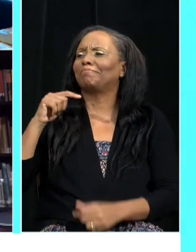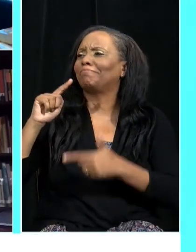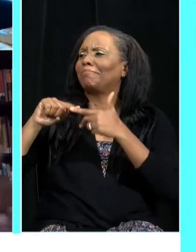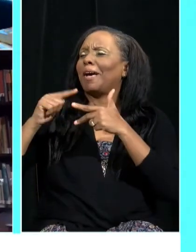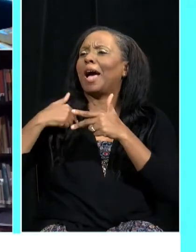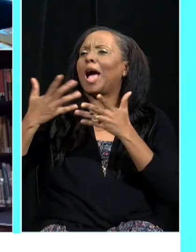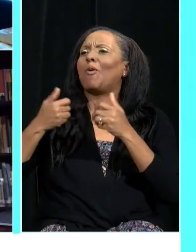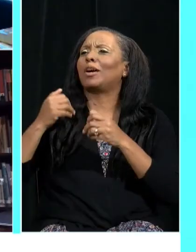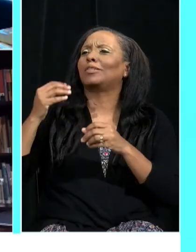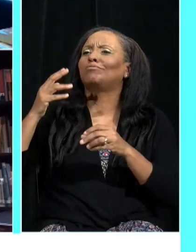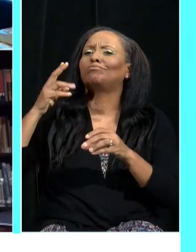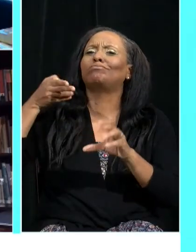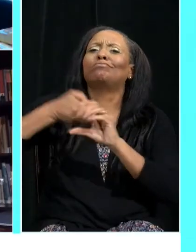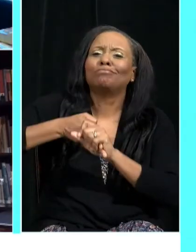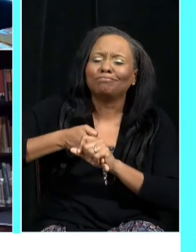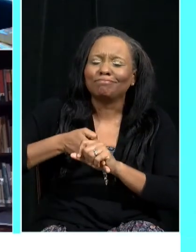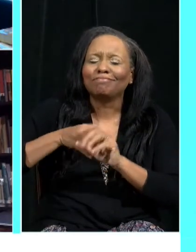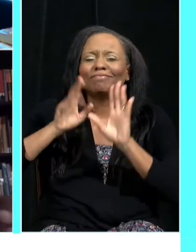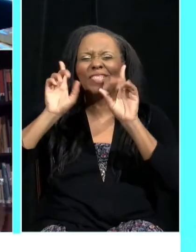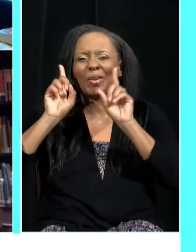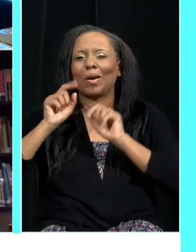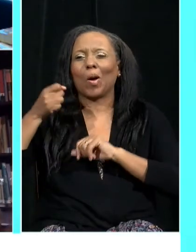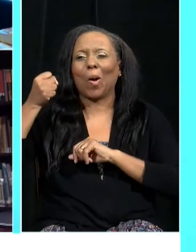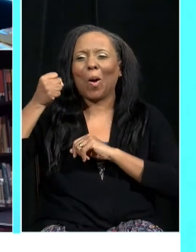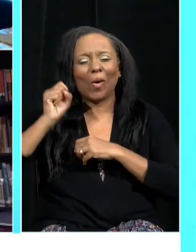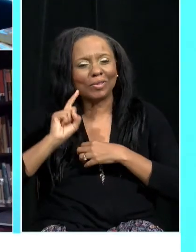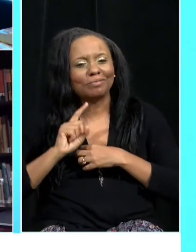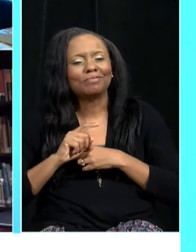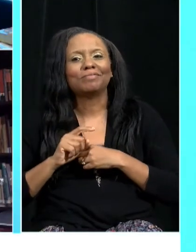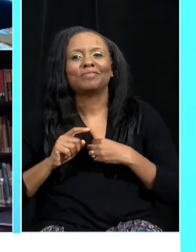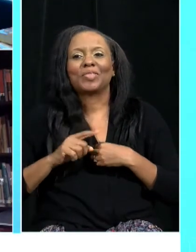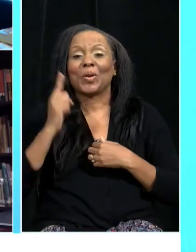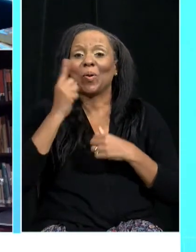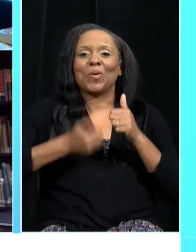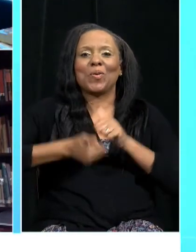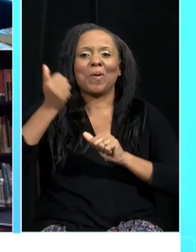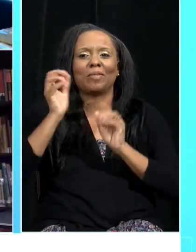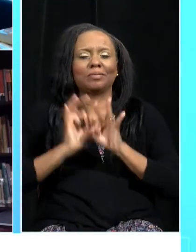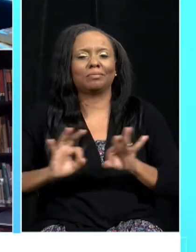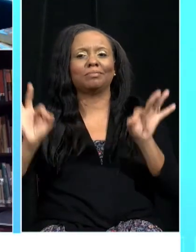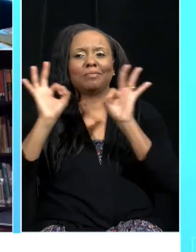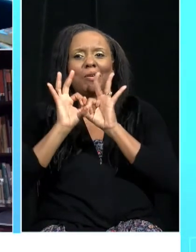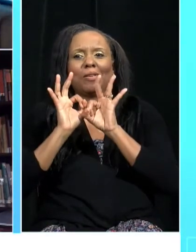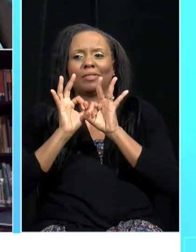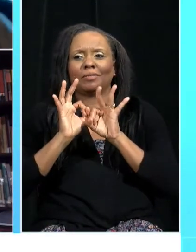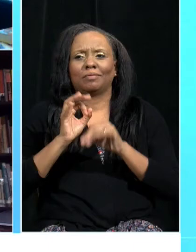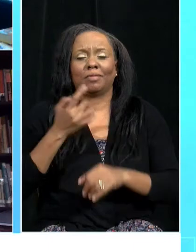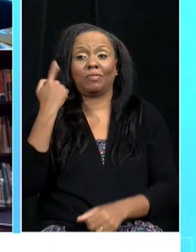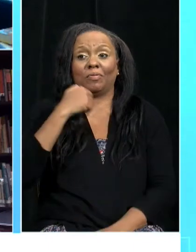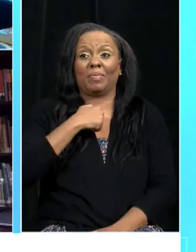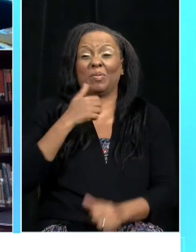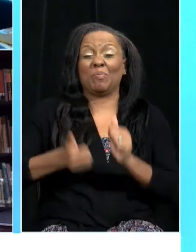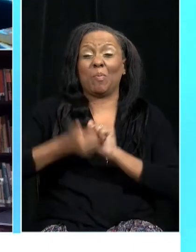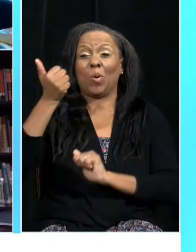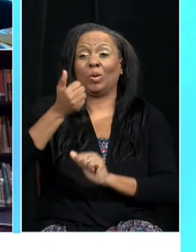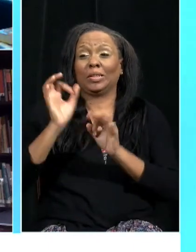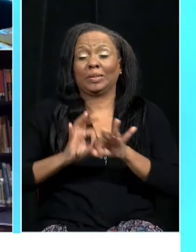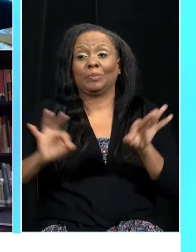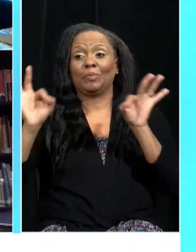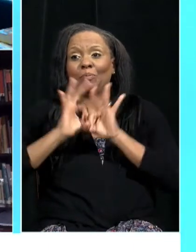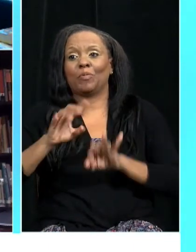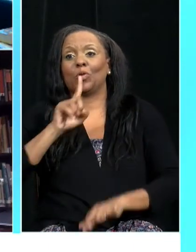eager here. me, one of the things I want to say, one of the most important and for me